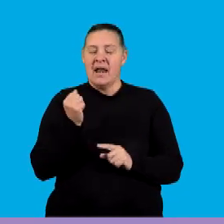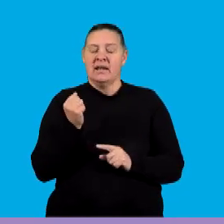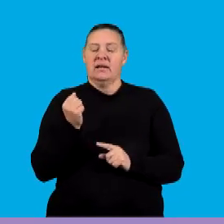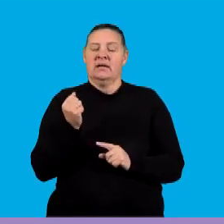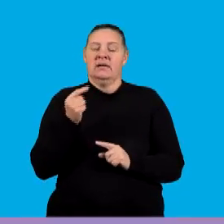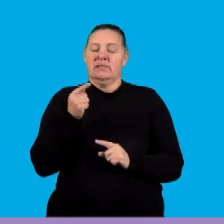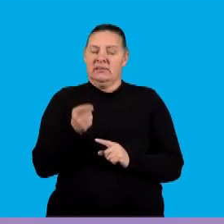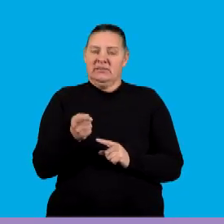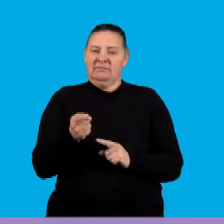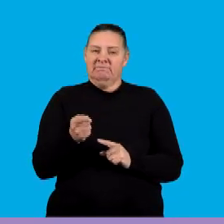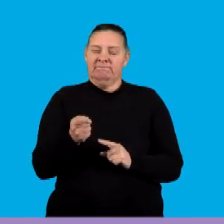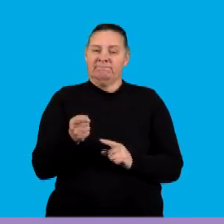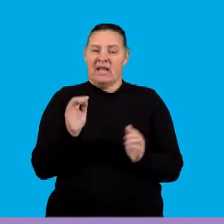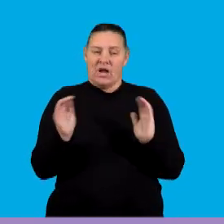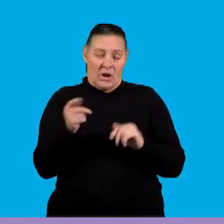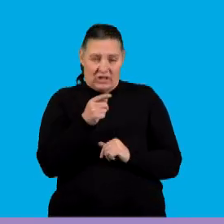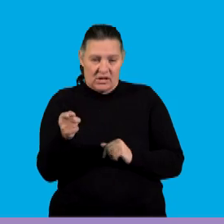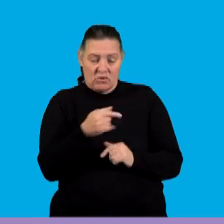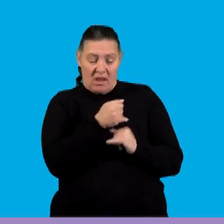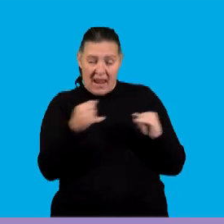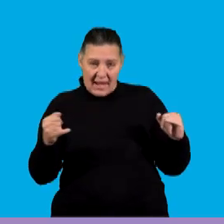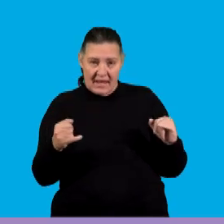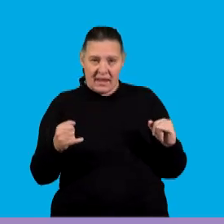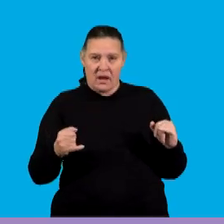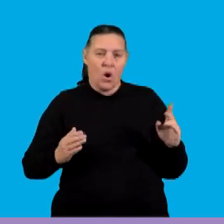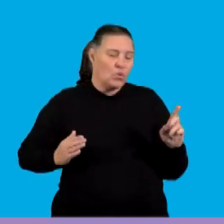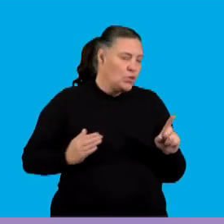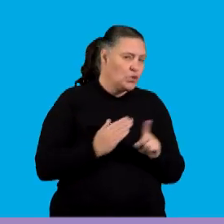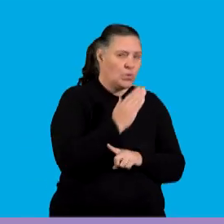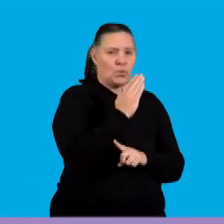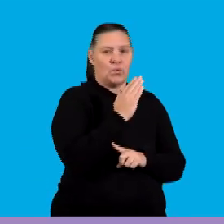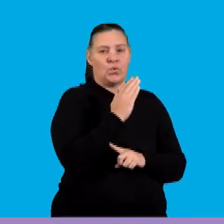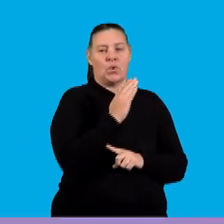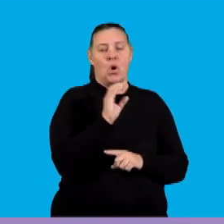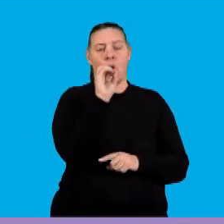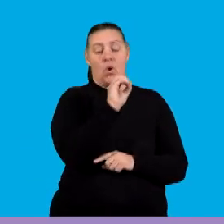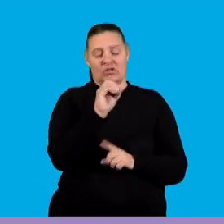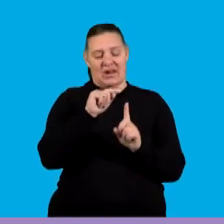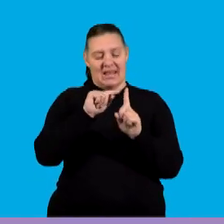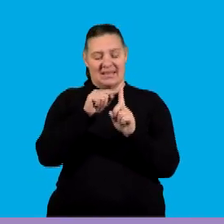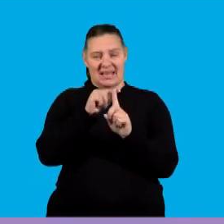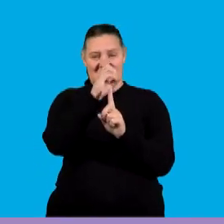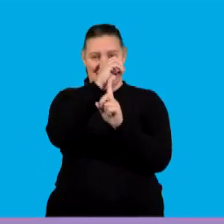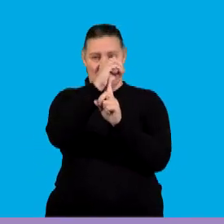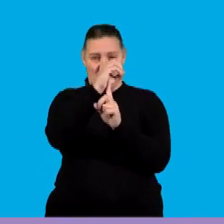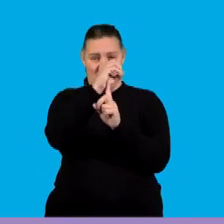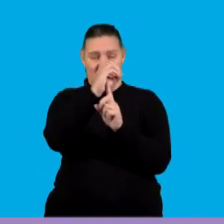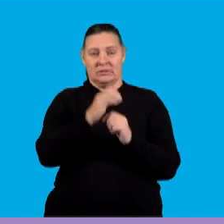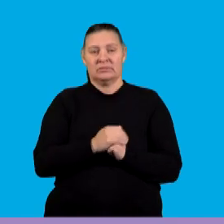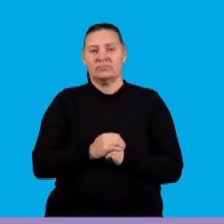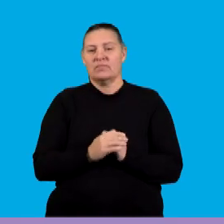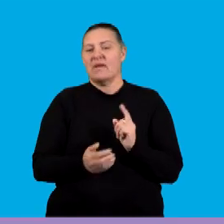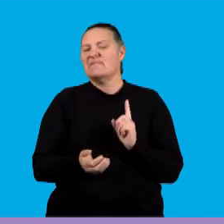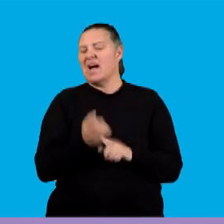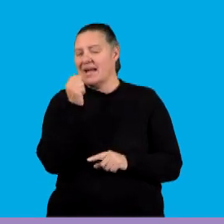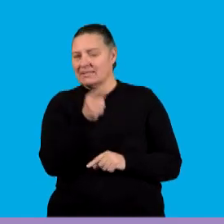that line. So this means that this line is passing through the origin, which is the point 0, 0. Let's find